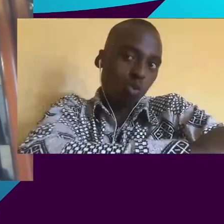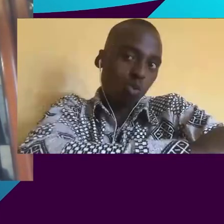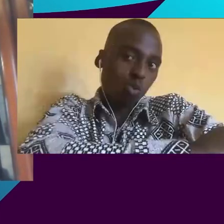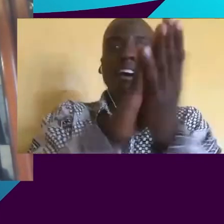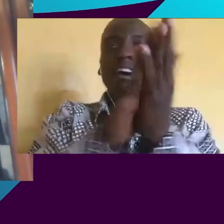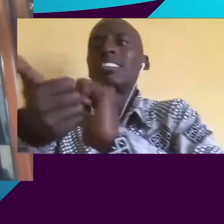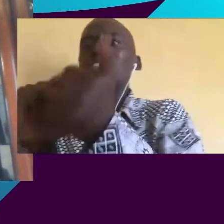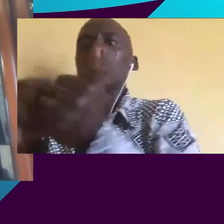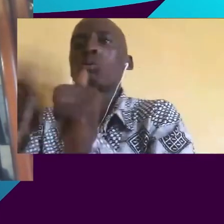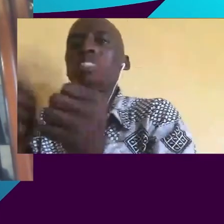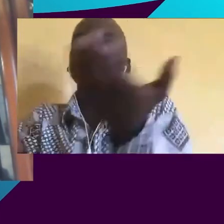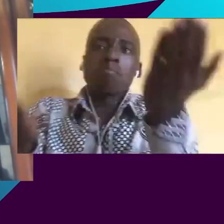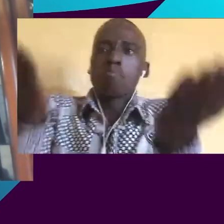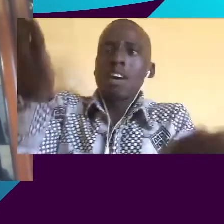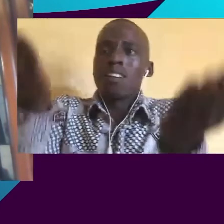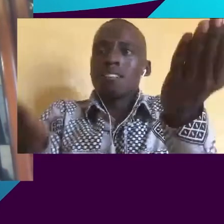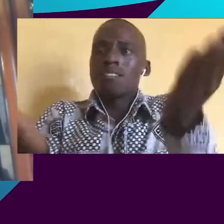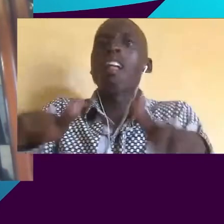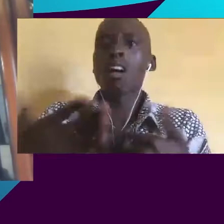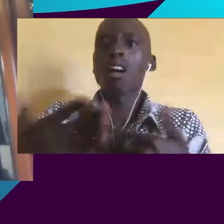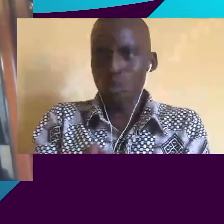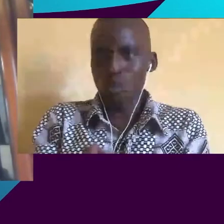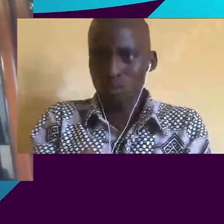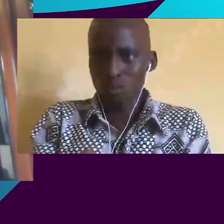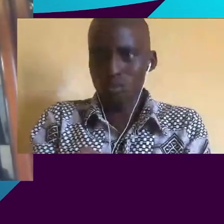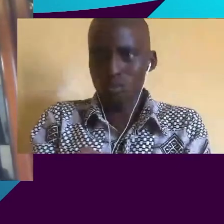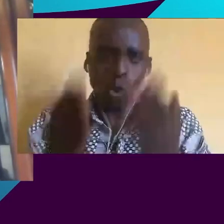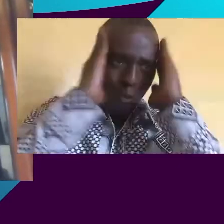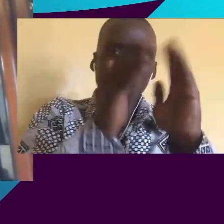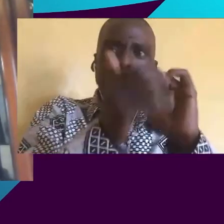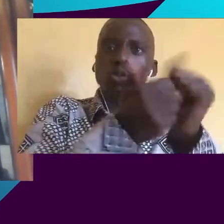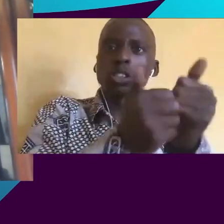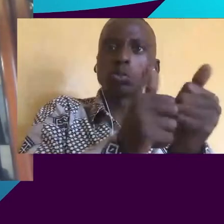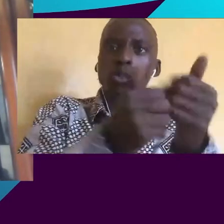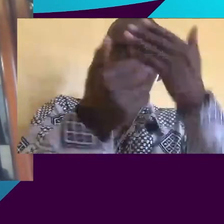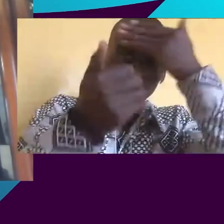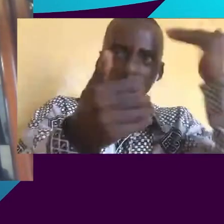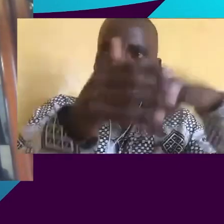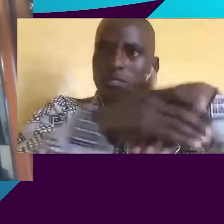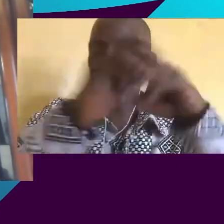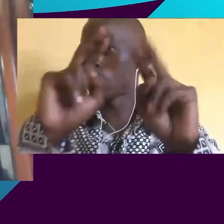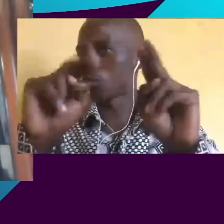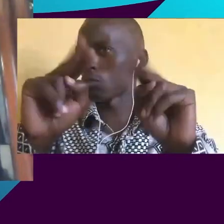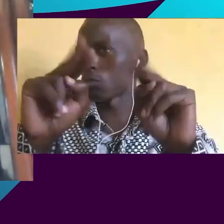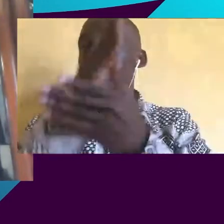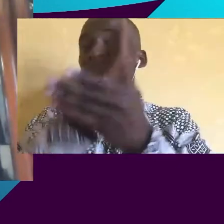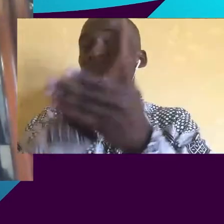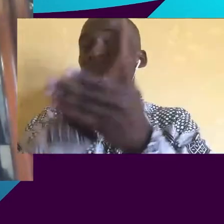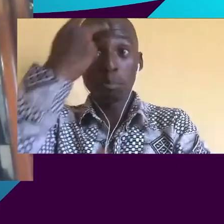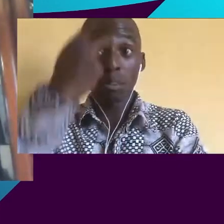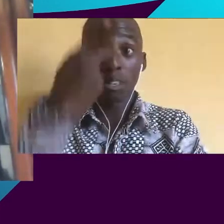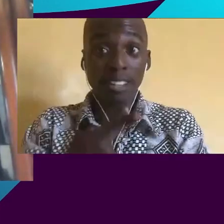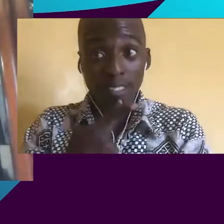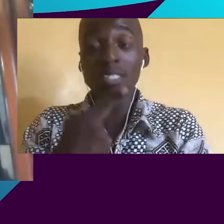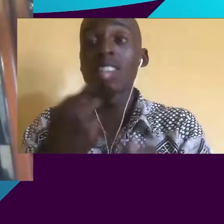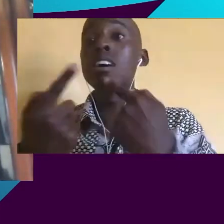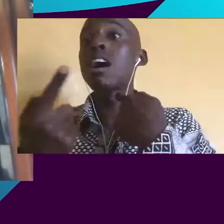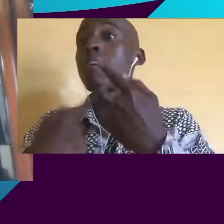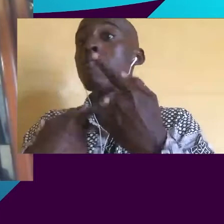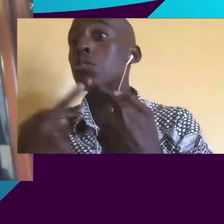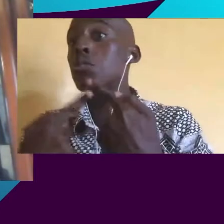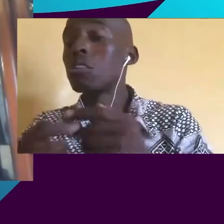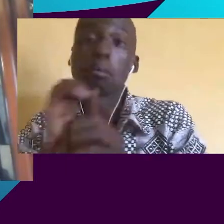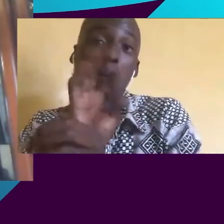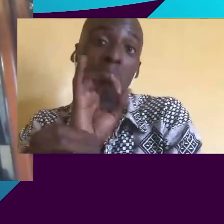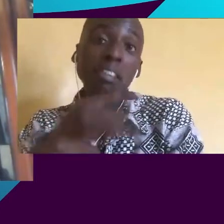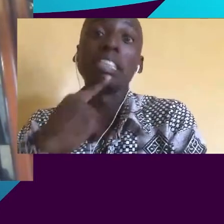don't have to drop the other one simply because you're going to play. Yeah, there are some parents that I've talked to, and then I advise them and say, yes, it's